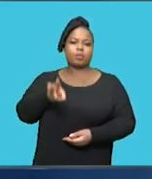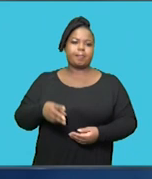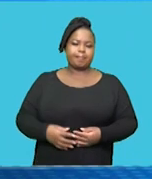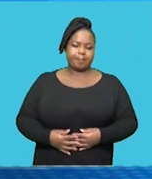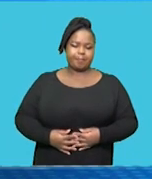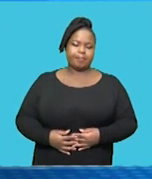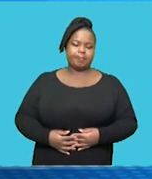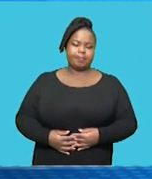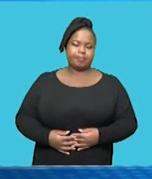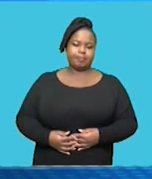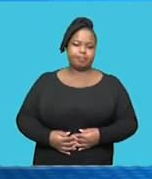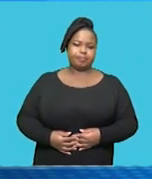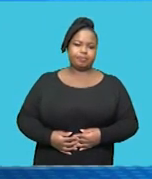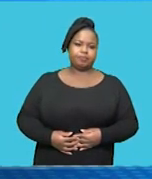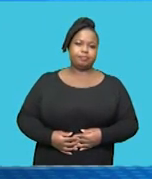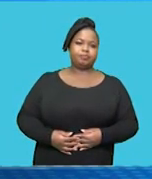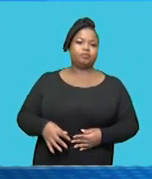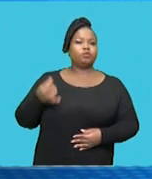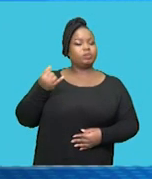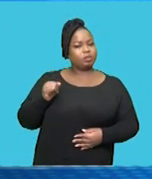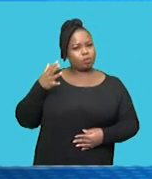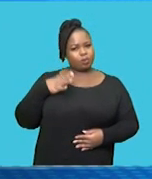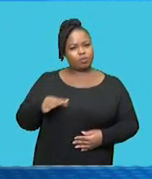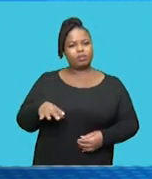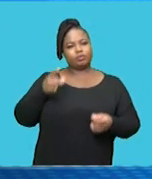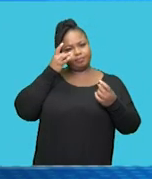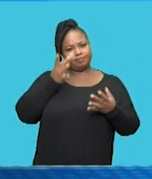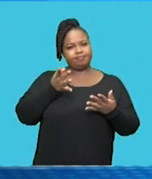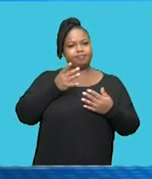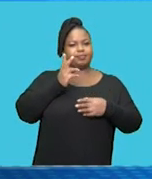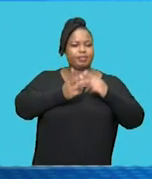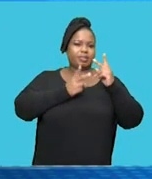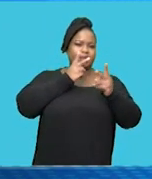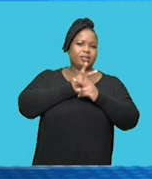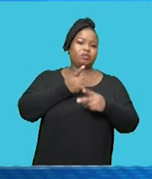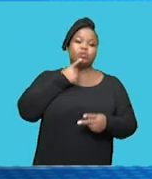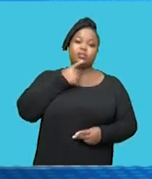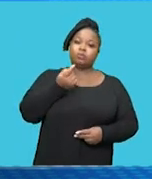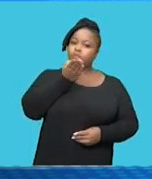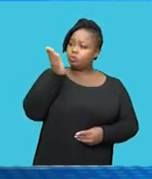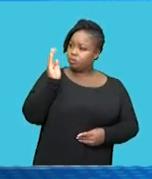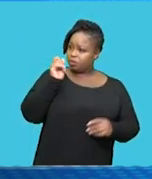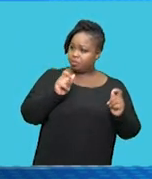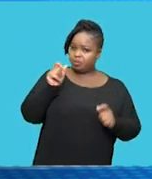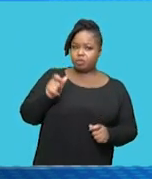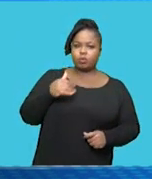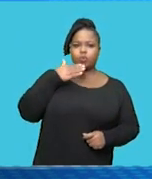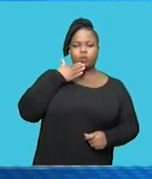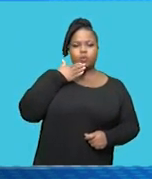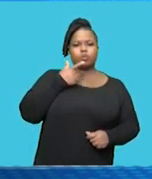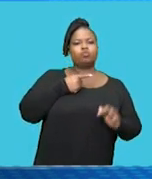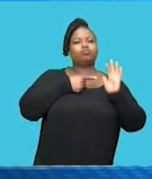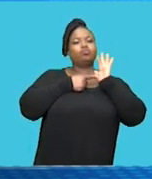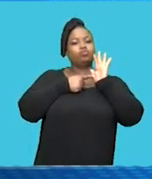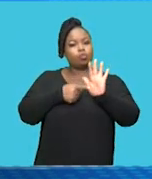botle. We still want to continue emphasizing that those people that are exhibiting